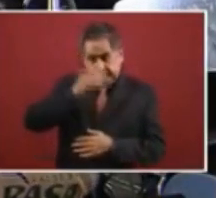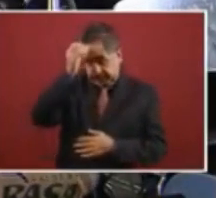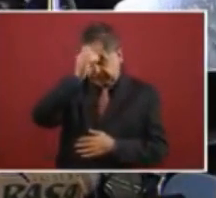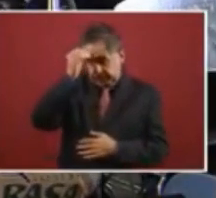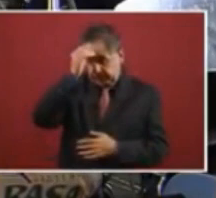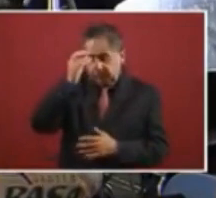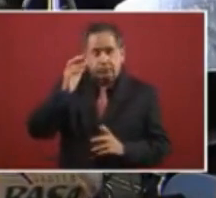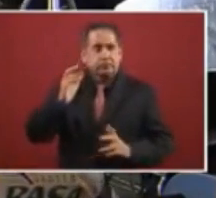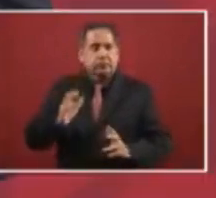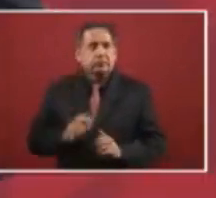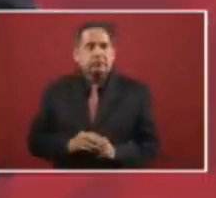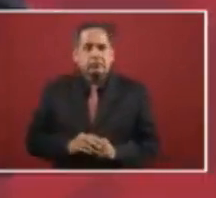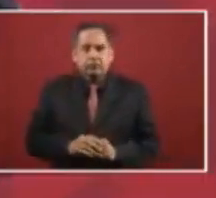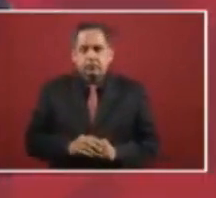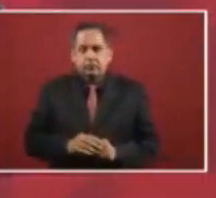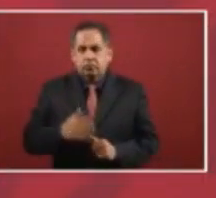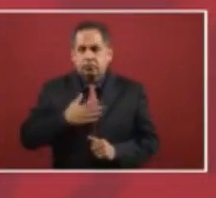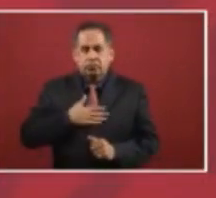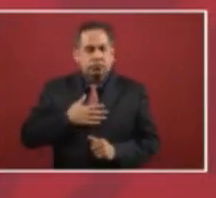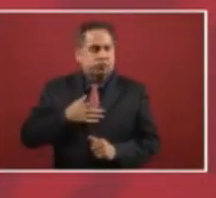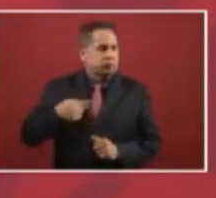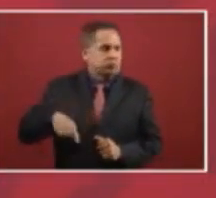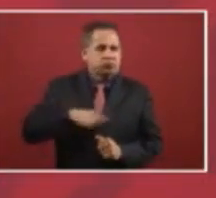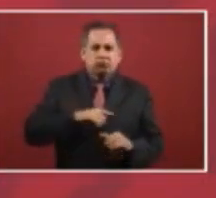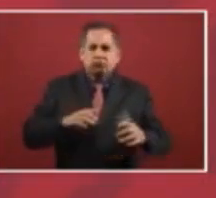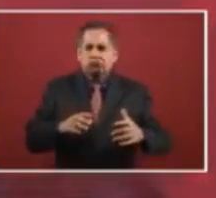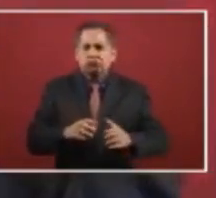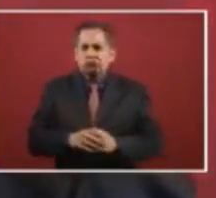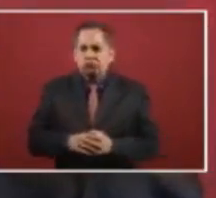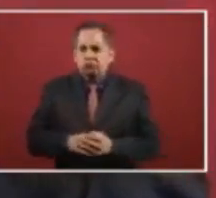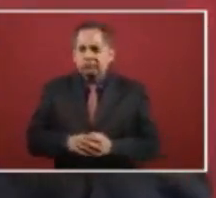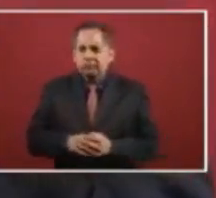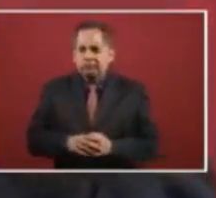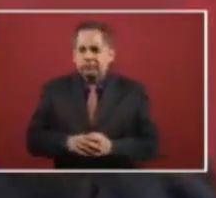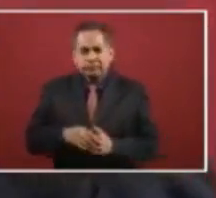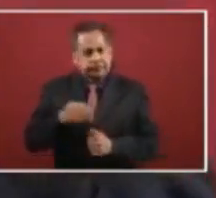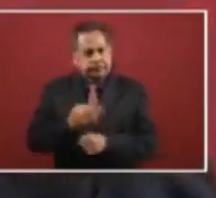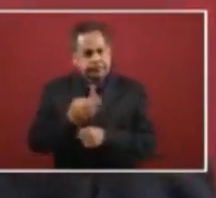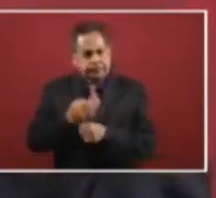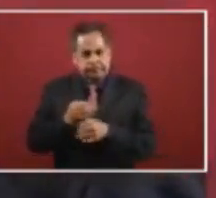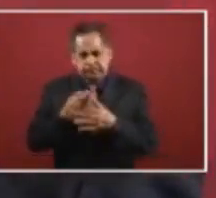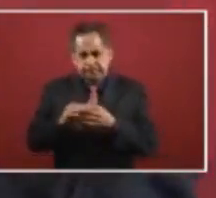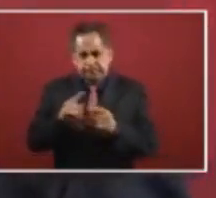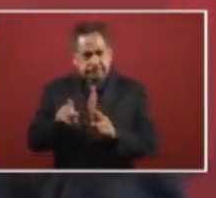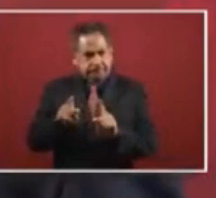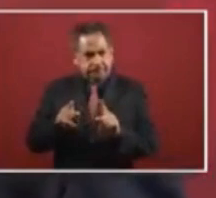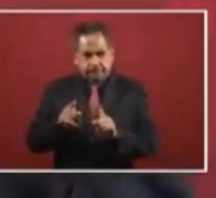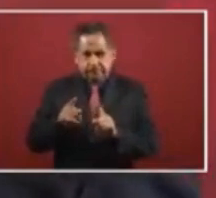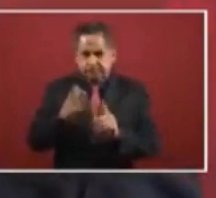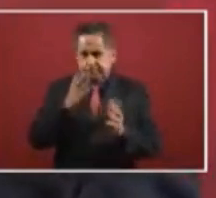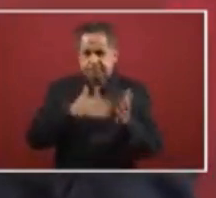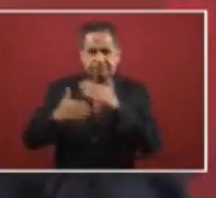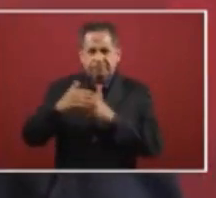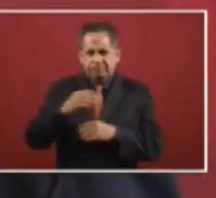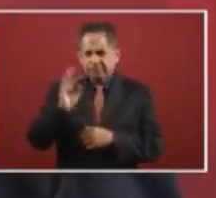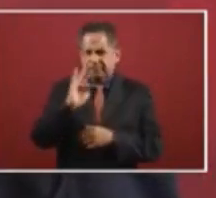And in my opinion, we are in a situation